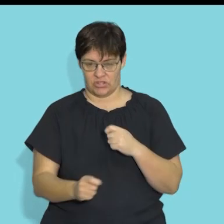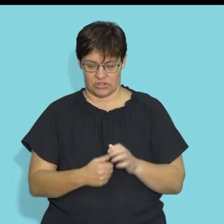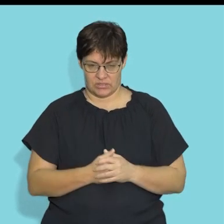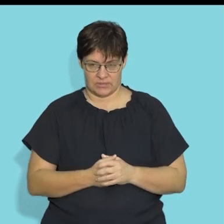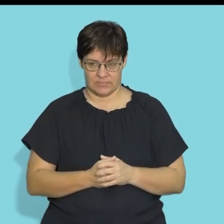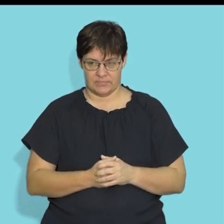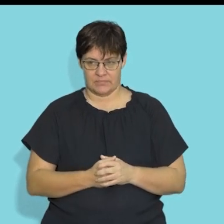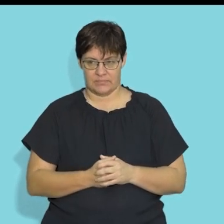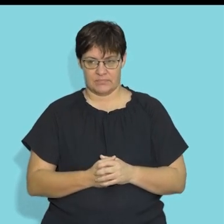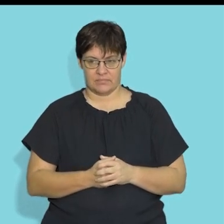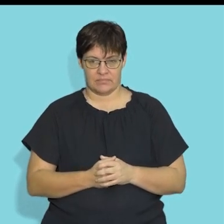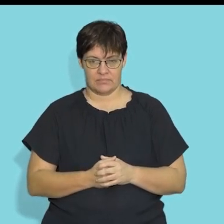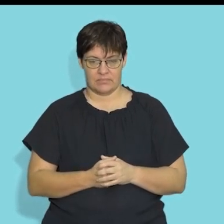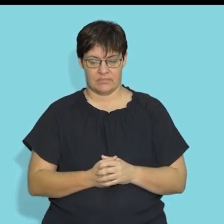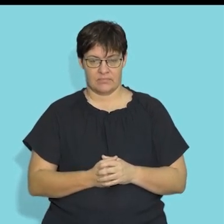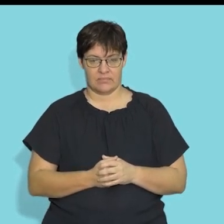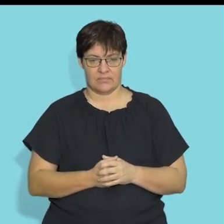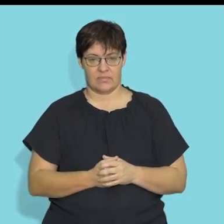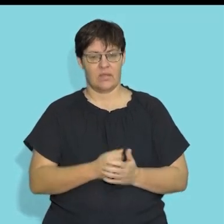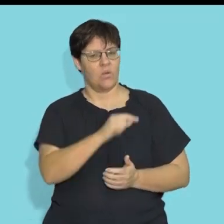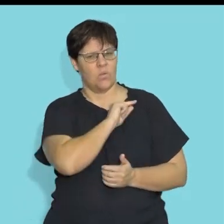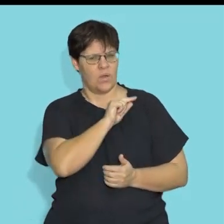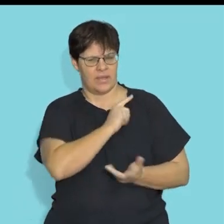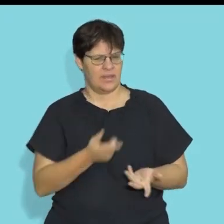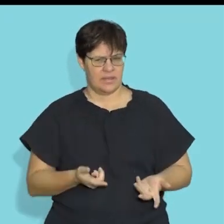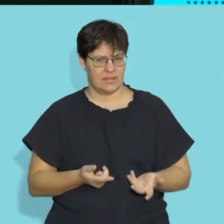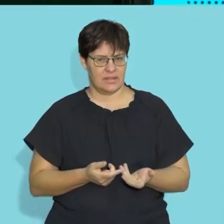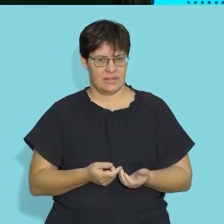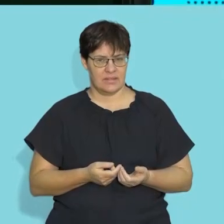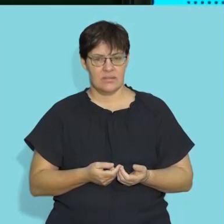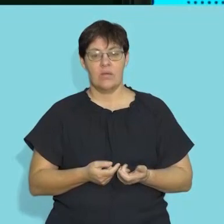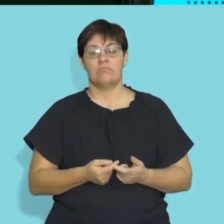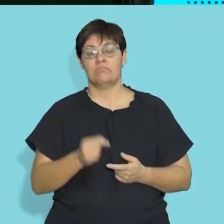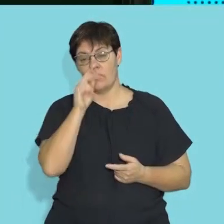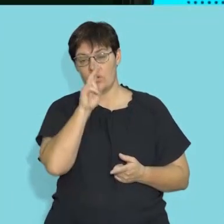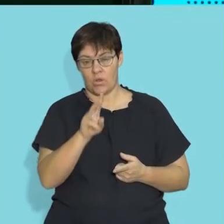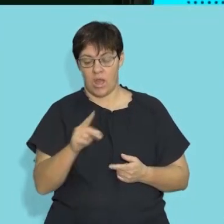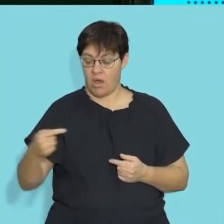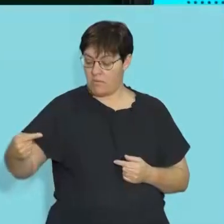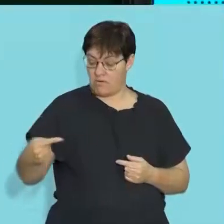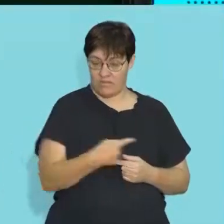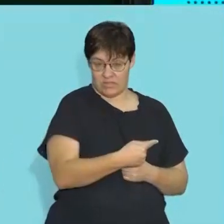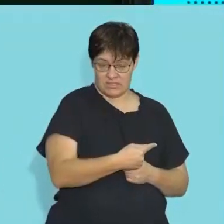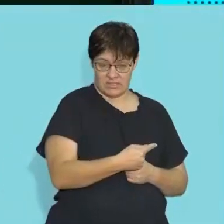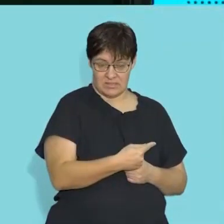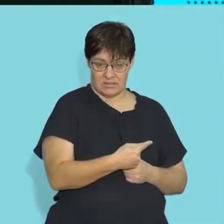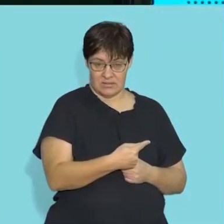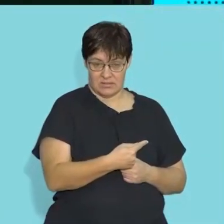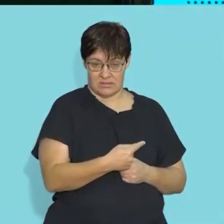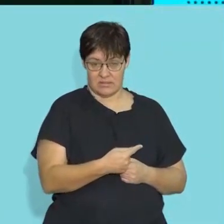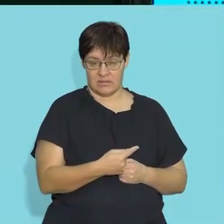We change the arrow to the opposite side. Why? Because when we look at the reversible